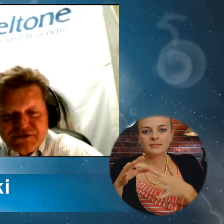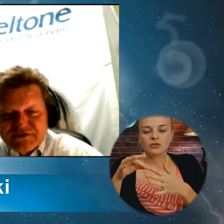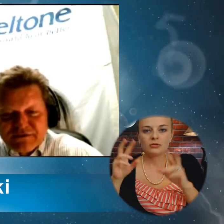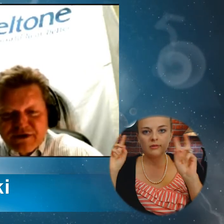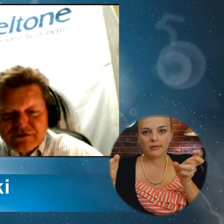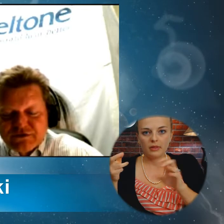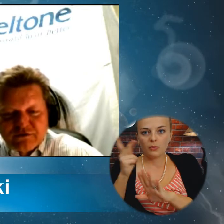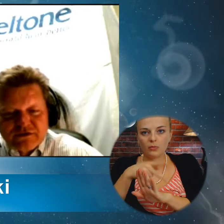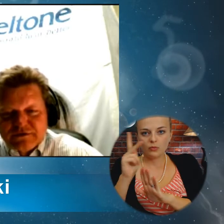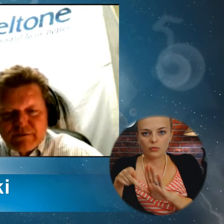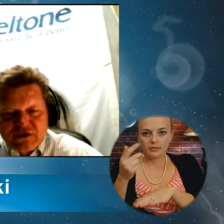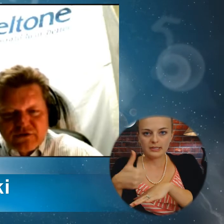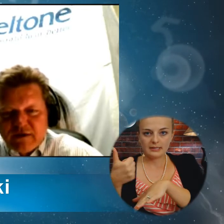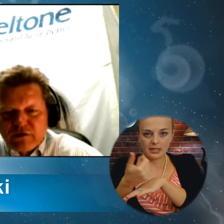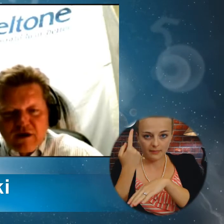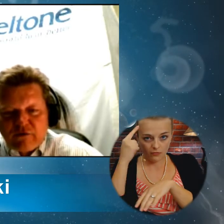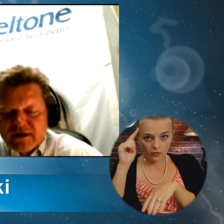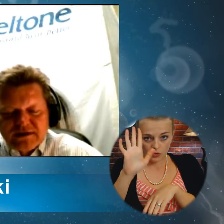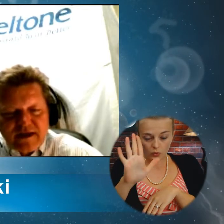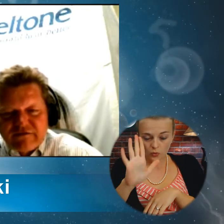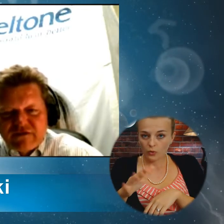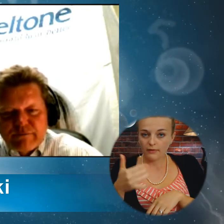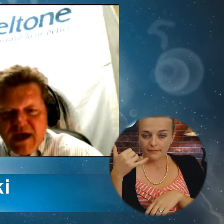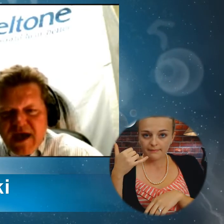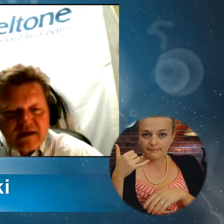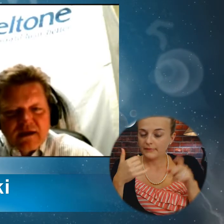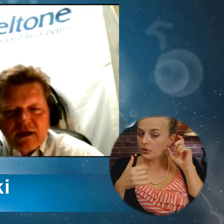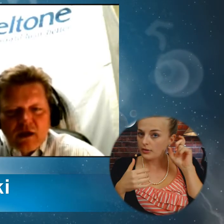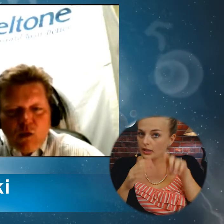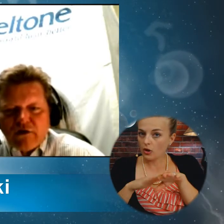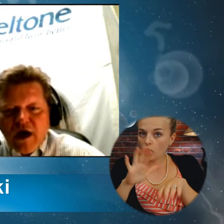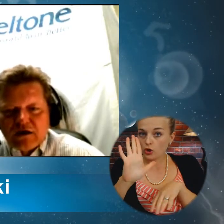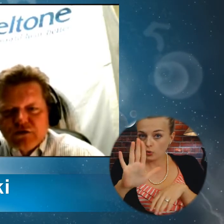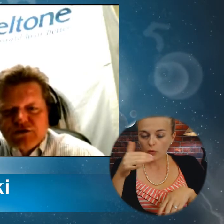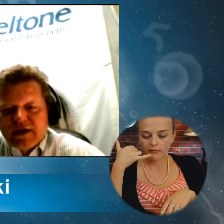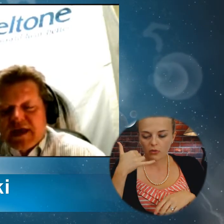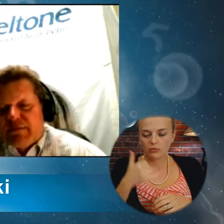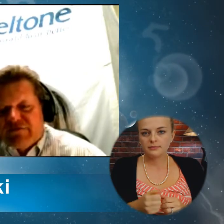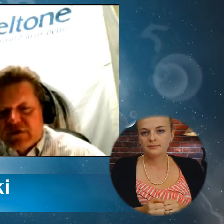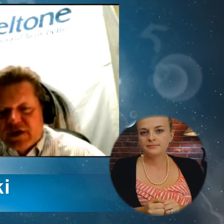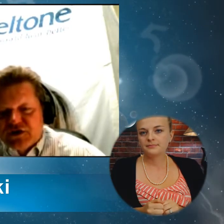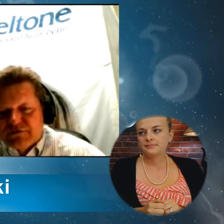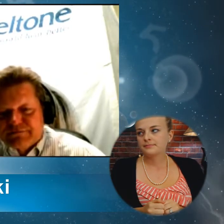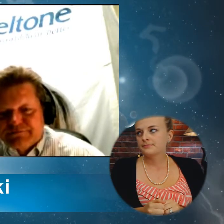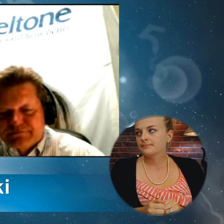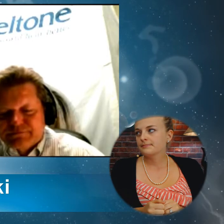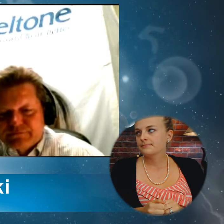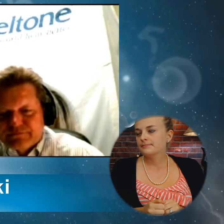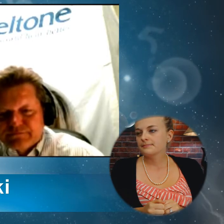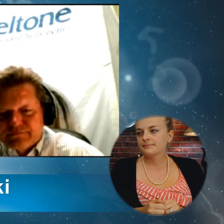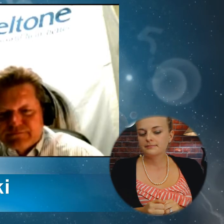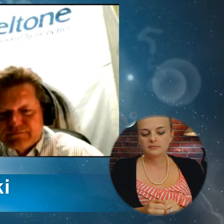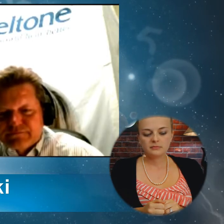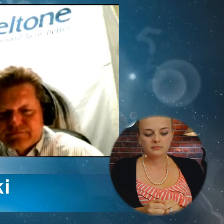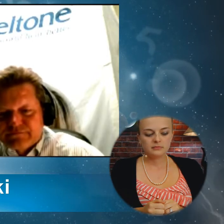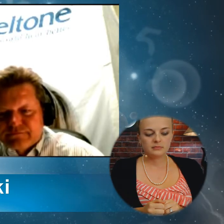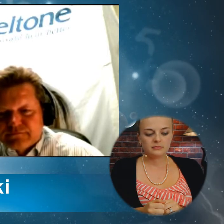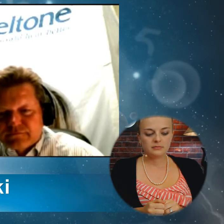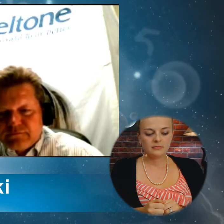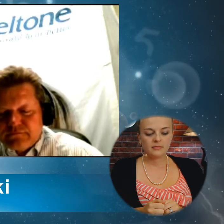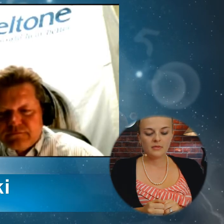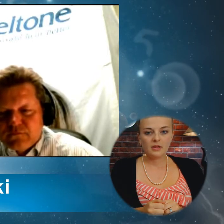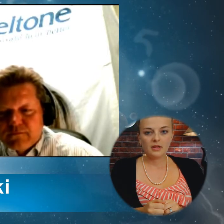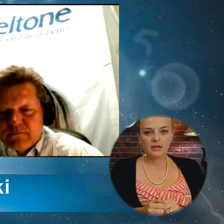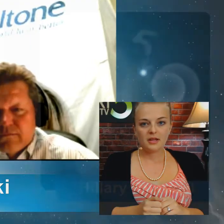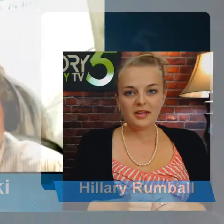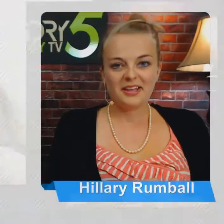feedback systems to make sure that we're not running into any feedback while not losing any amplification. Incredible. Hillary,